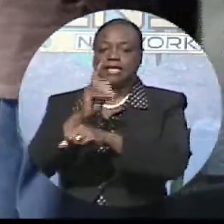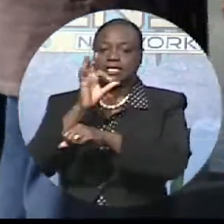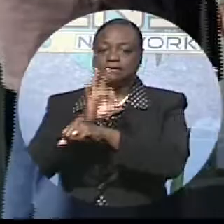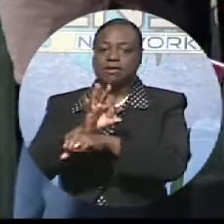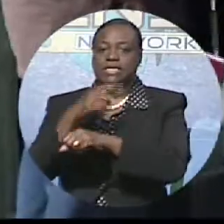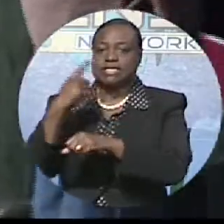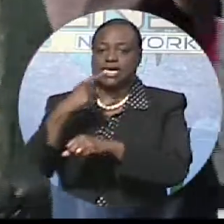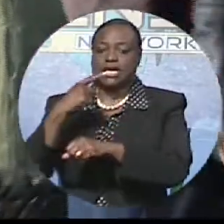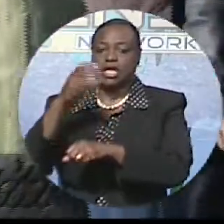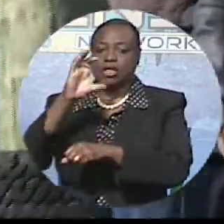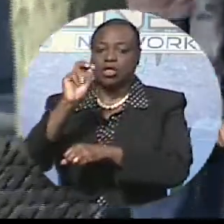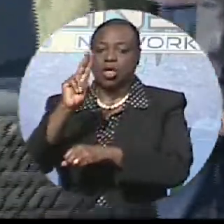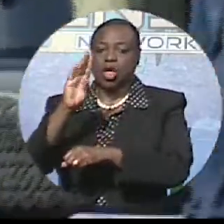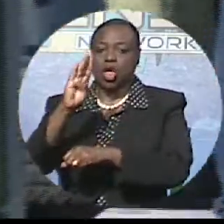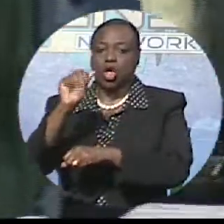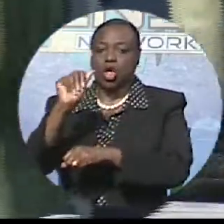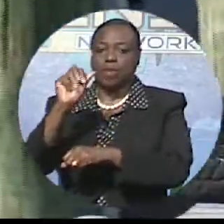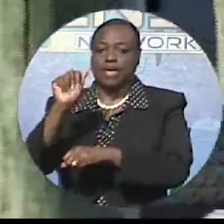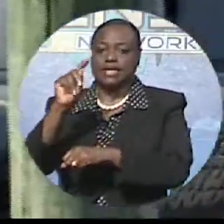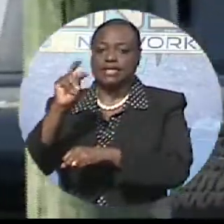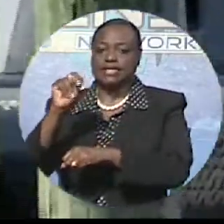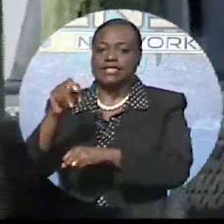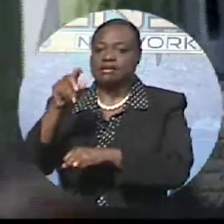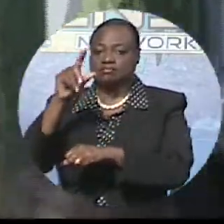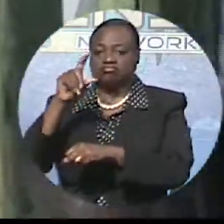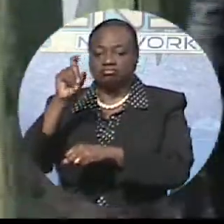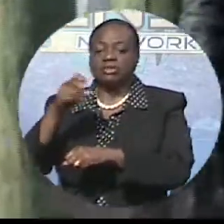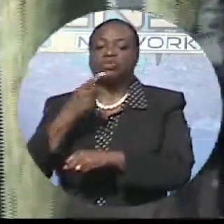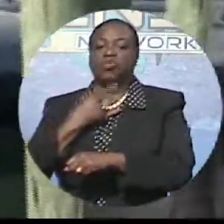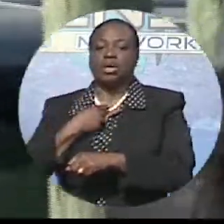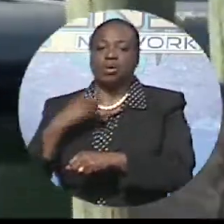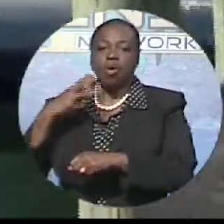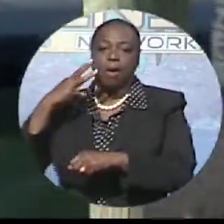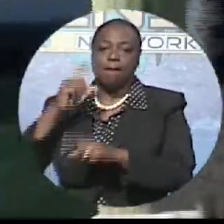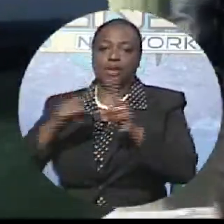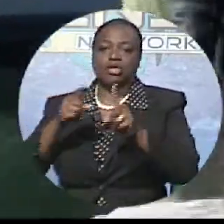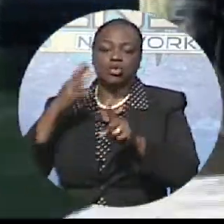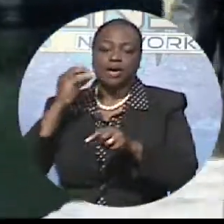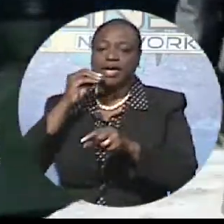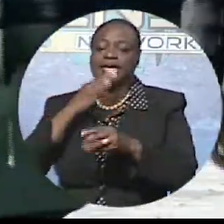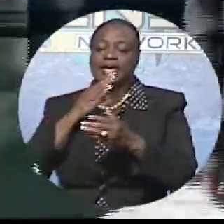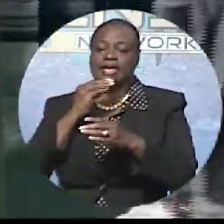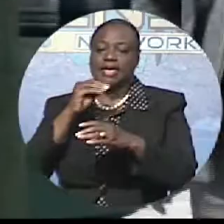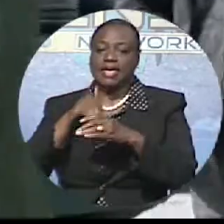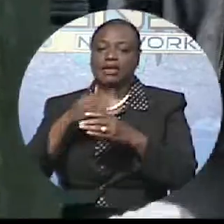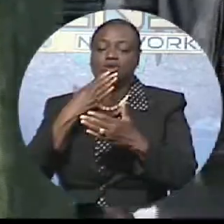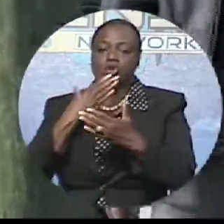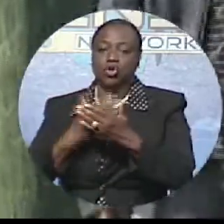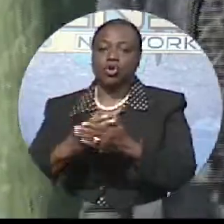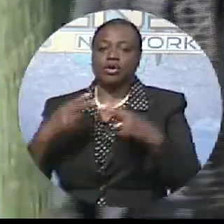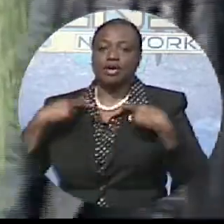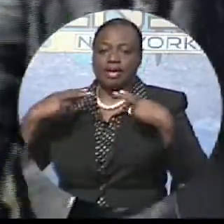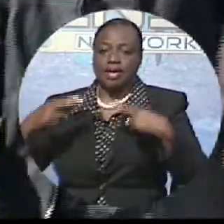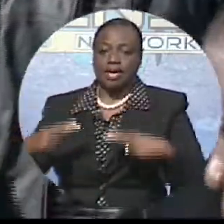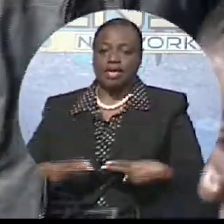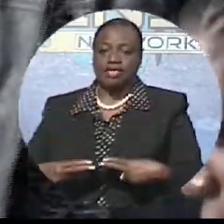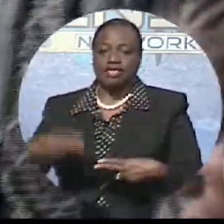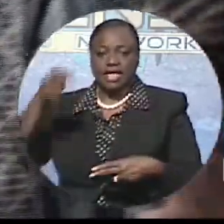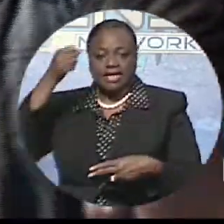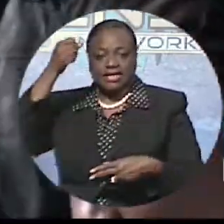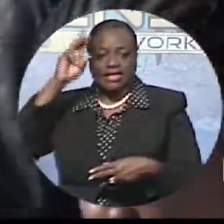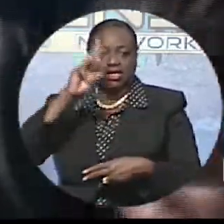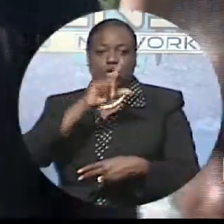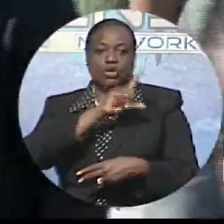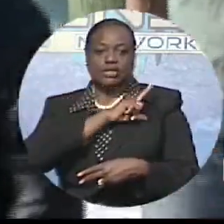indicated that the Cuban nationals were dehydrated but appeared to be in good health. The Defense Force's Public Relations Officer, Senior Lieutenant